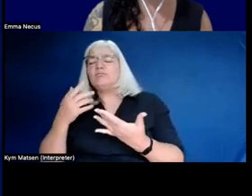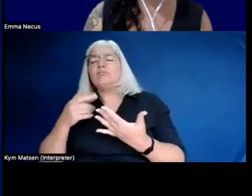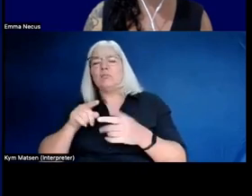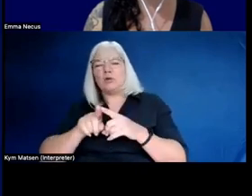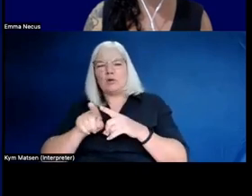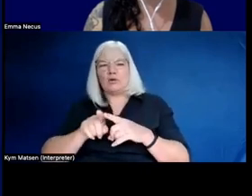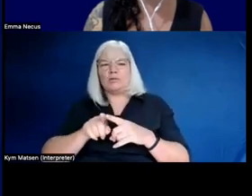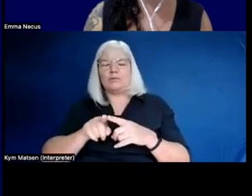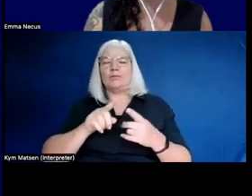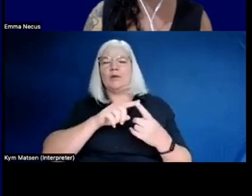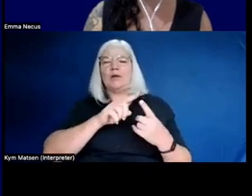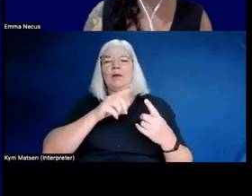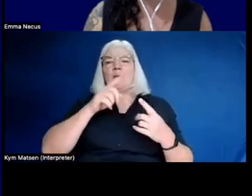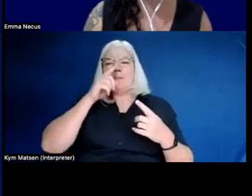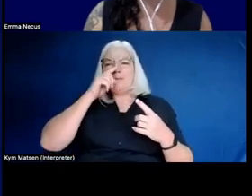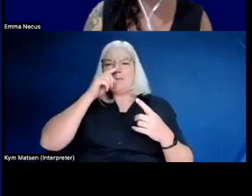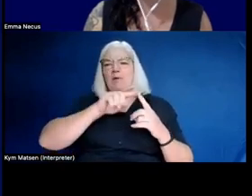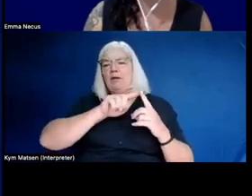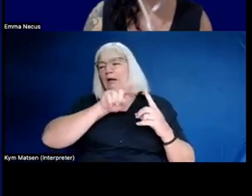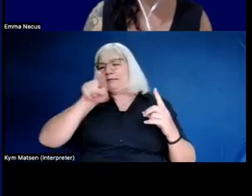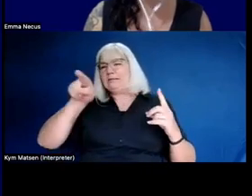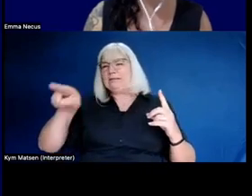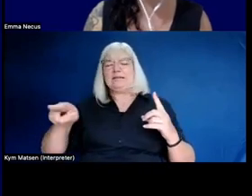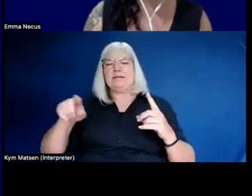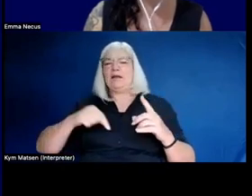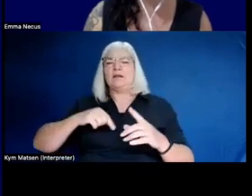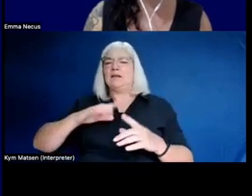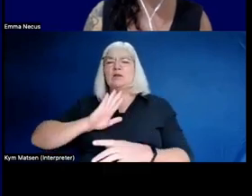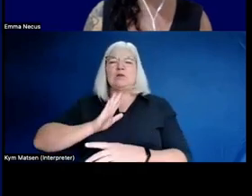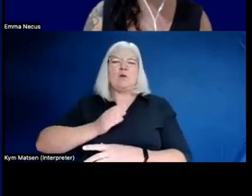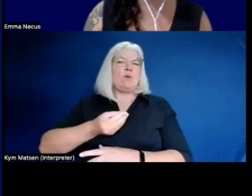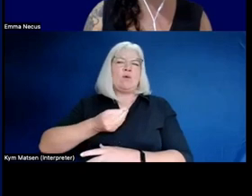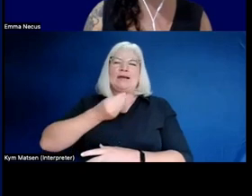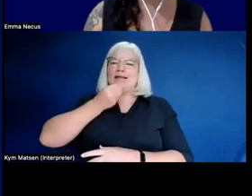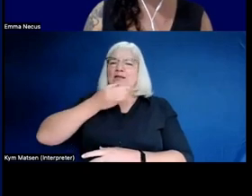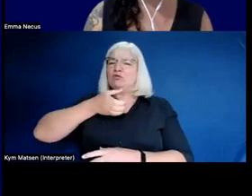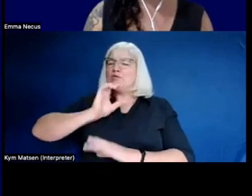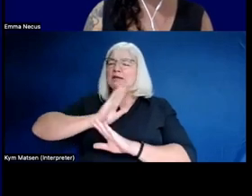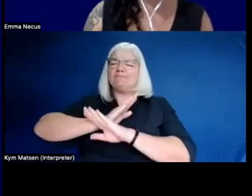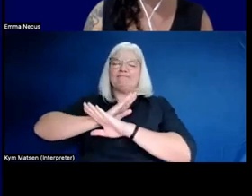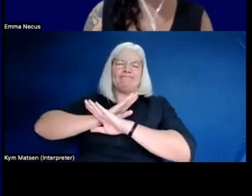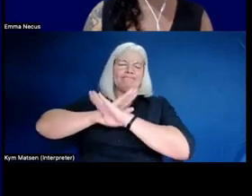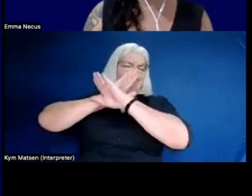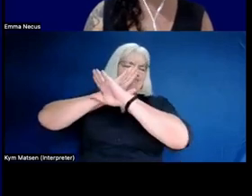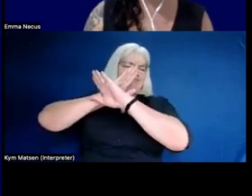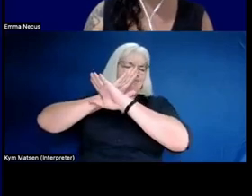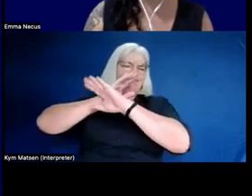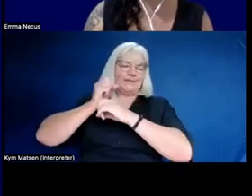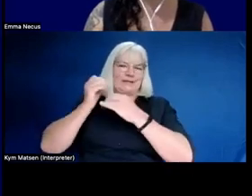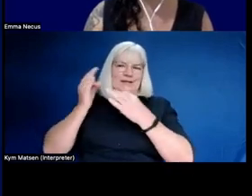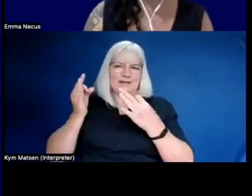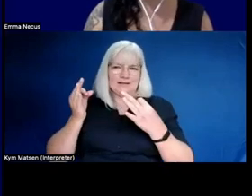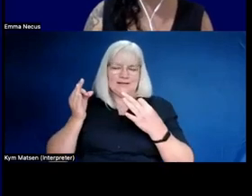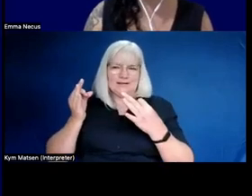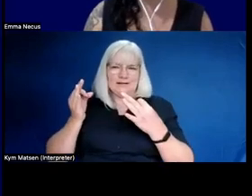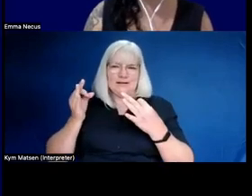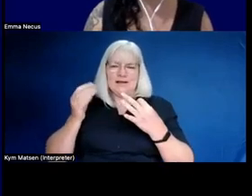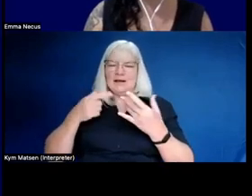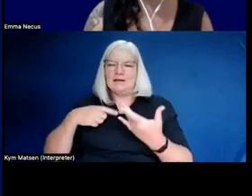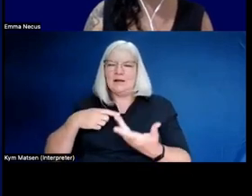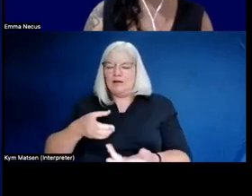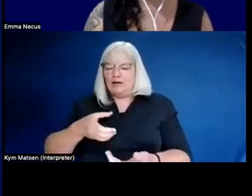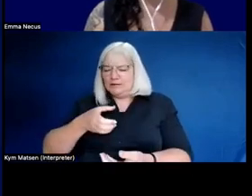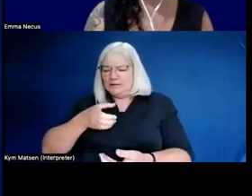scale who may be really aversive to solid food and not want to eat anything or drink anything at all, and have restricted oral intake as a result of